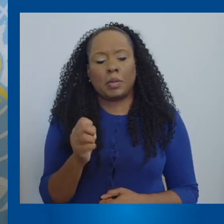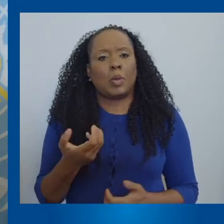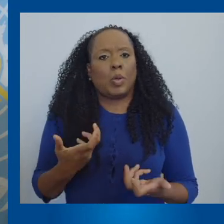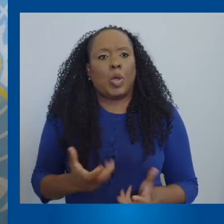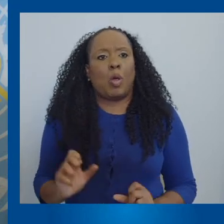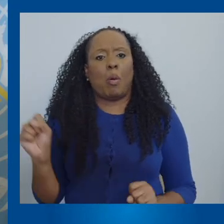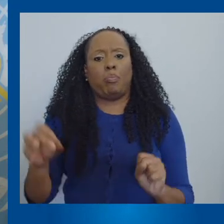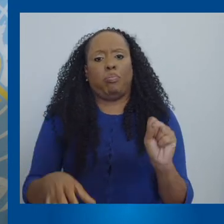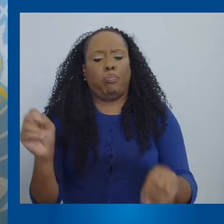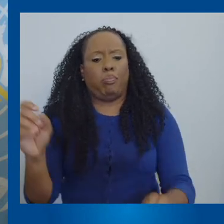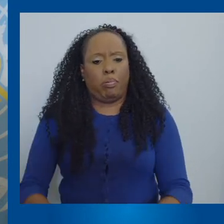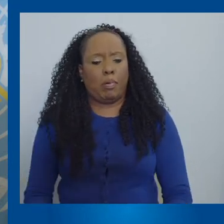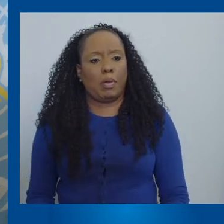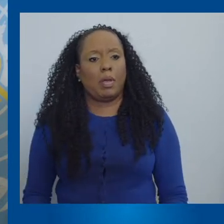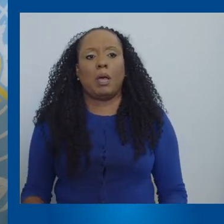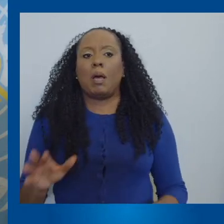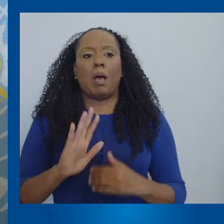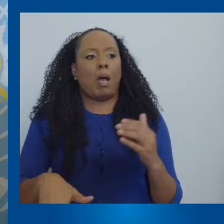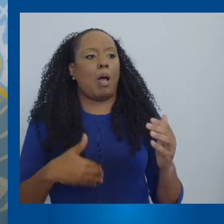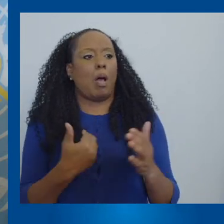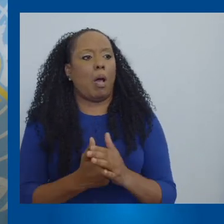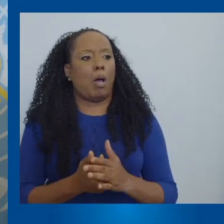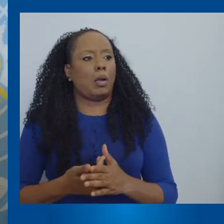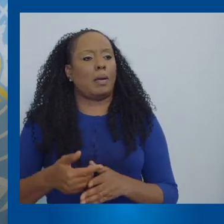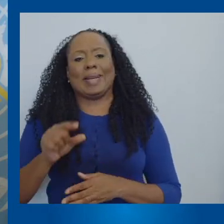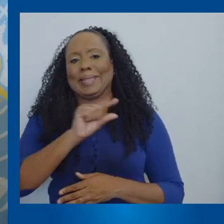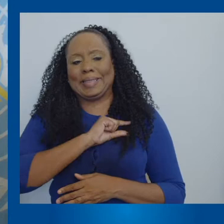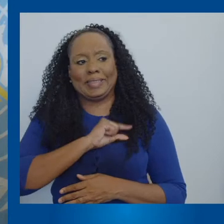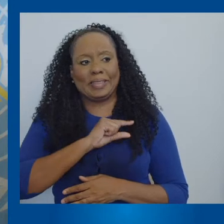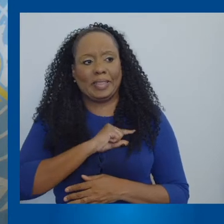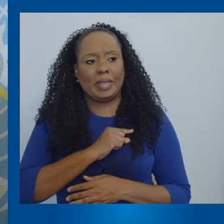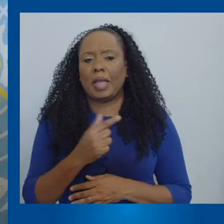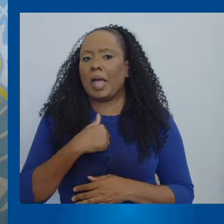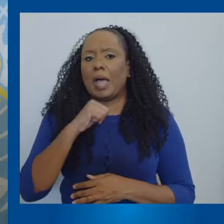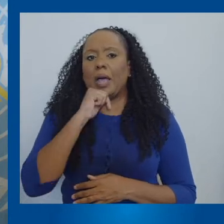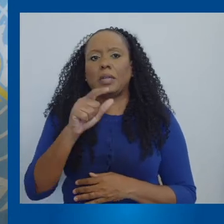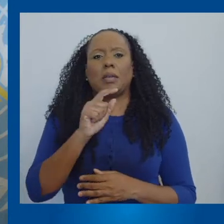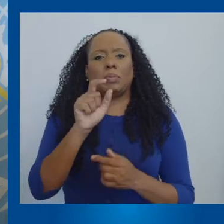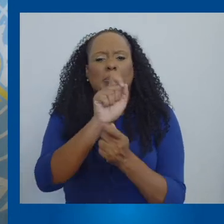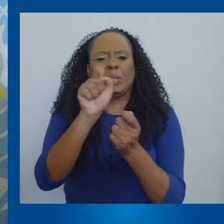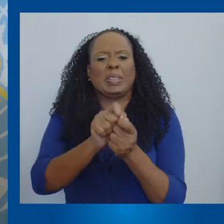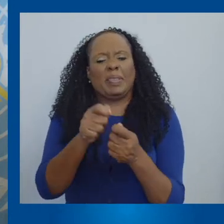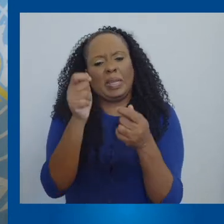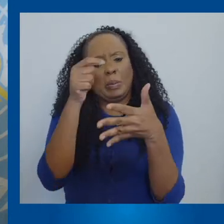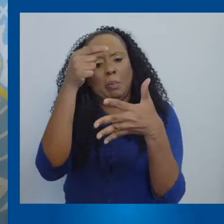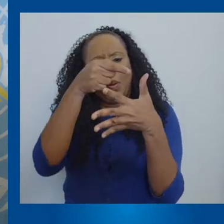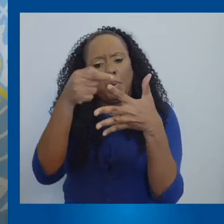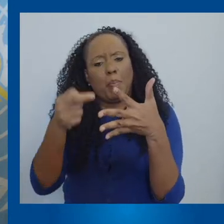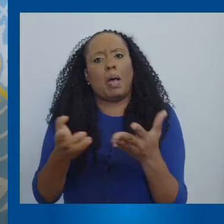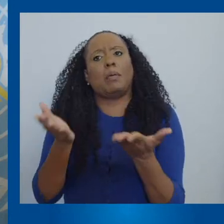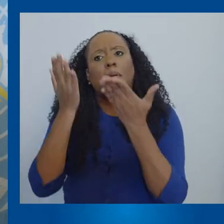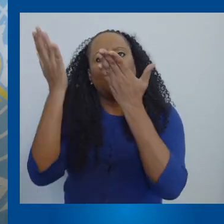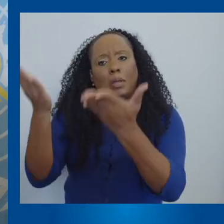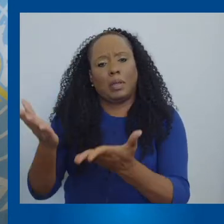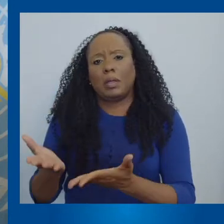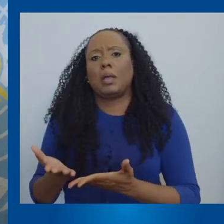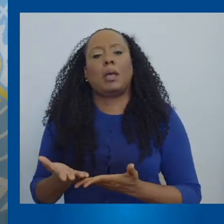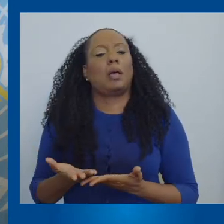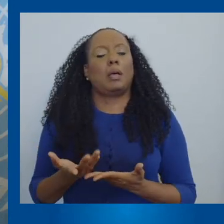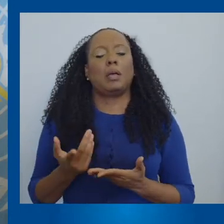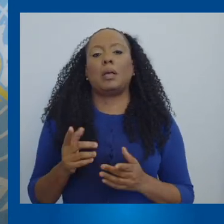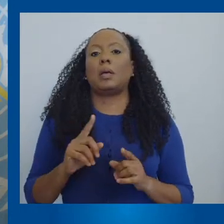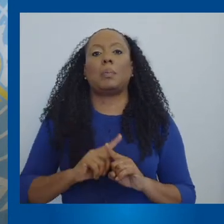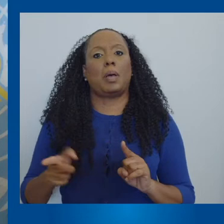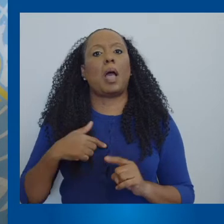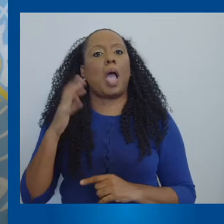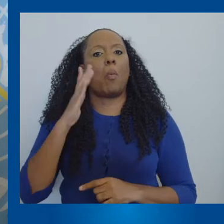of adding to the AMR burden. I won't get into the specific recommendations of the report, there are many, but let's cover just a few.